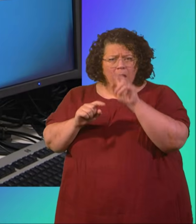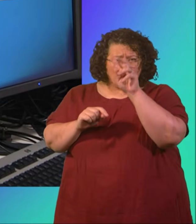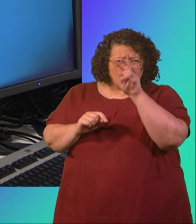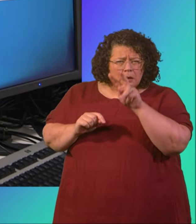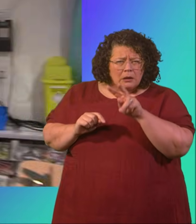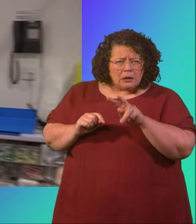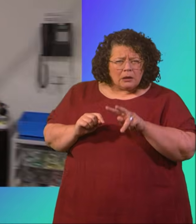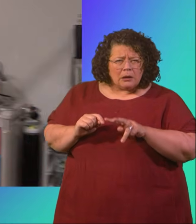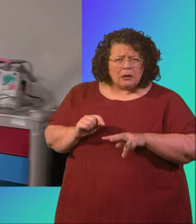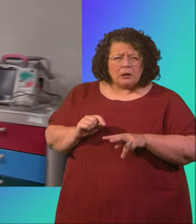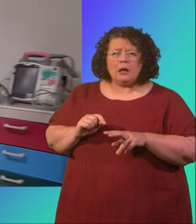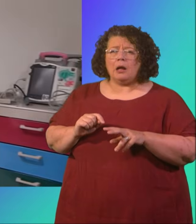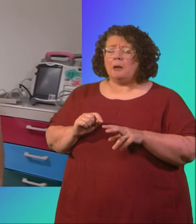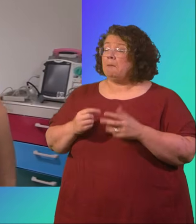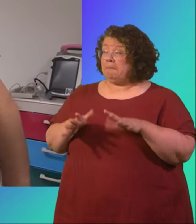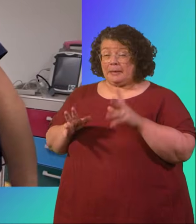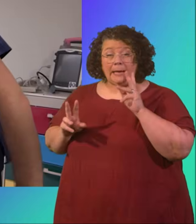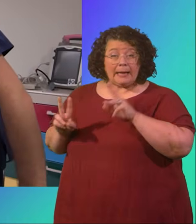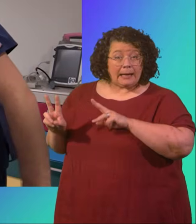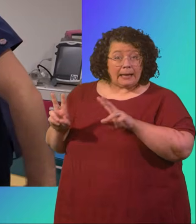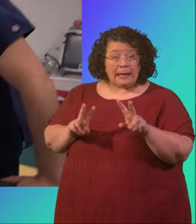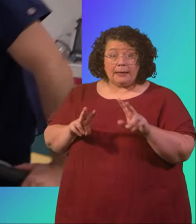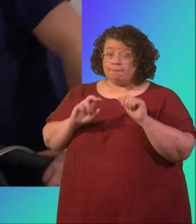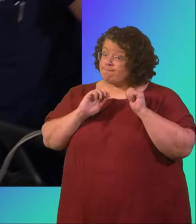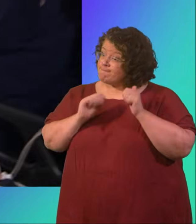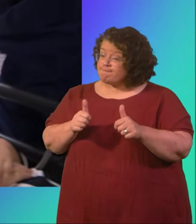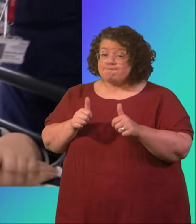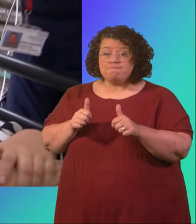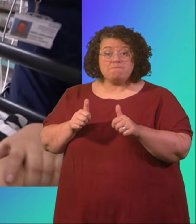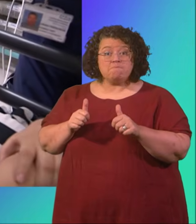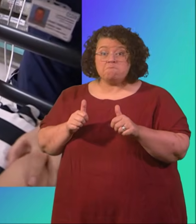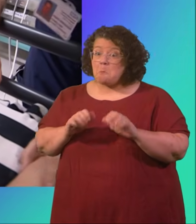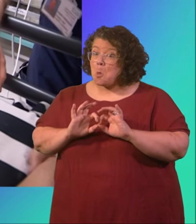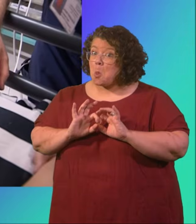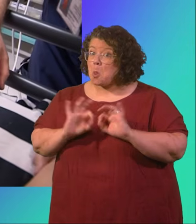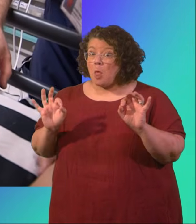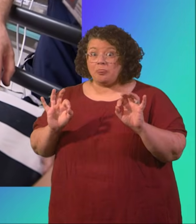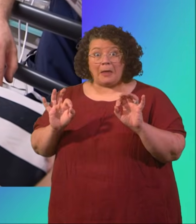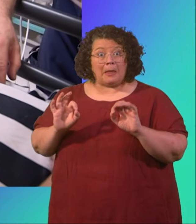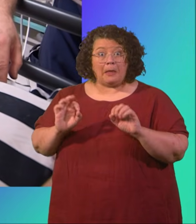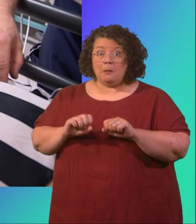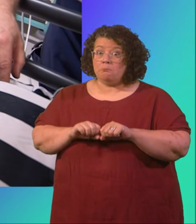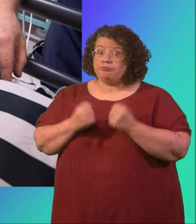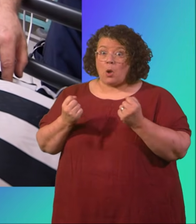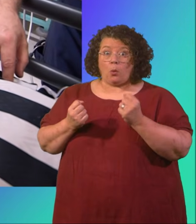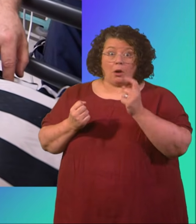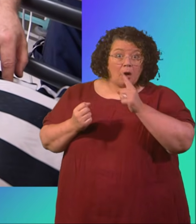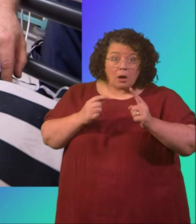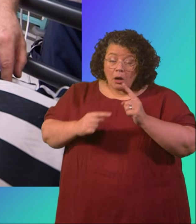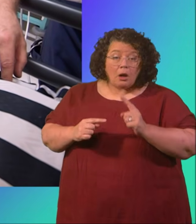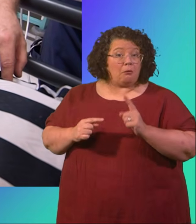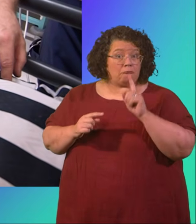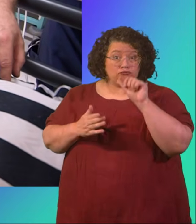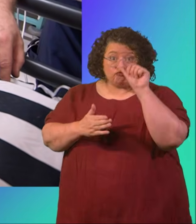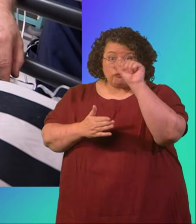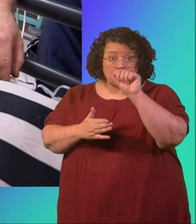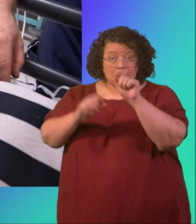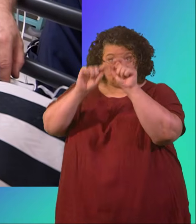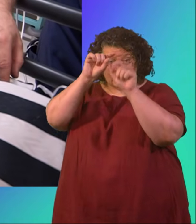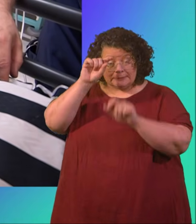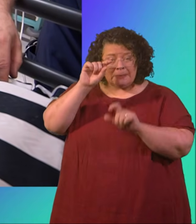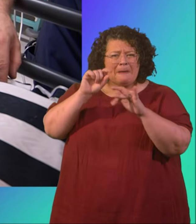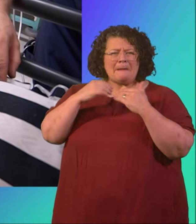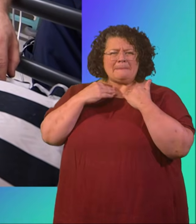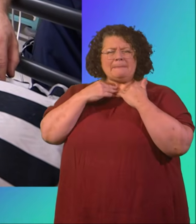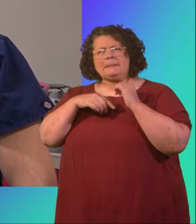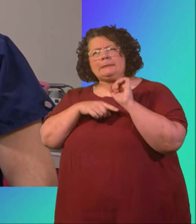Ryan. Right, if I look at all your pictures, they all look fine. I don't see any broken bones, or everything looks where it's supposed to be. So I think you're going to be a bit stiff and